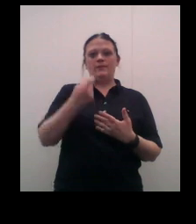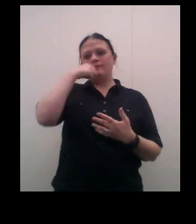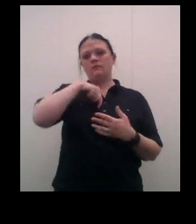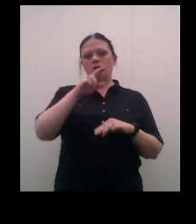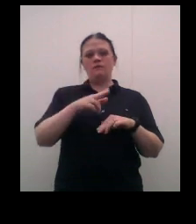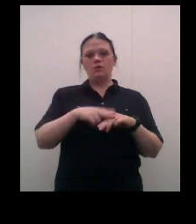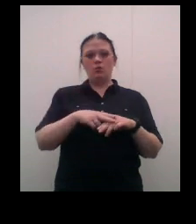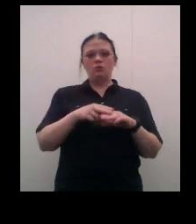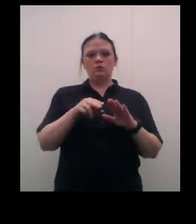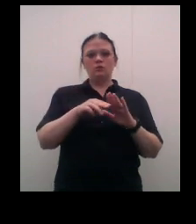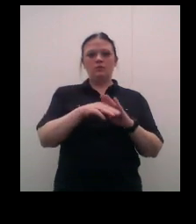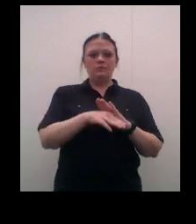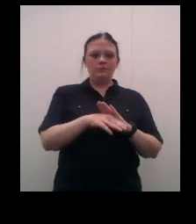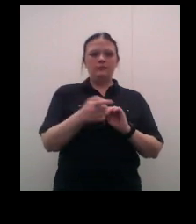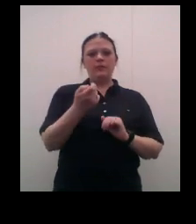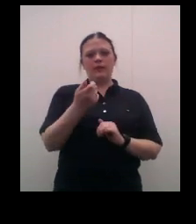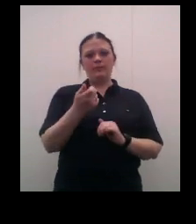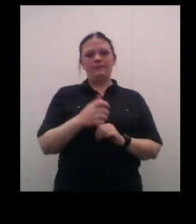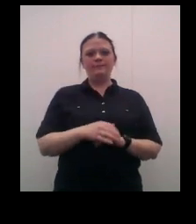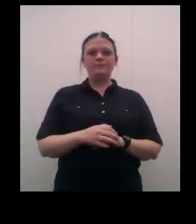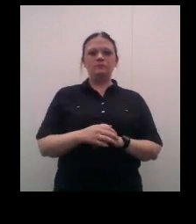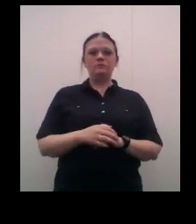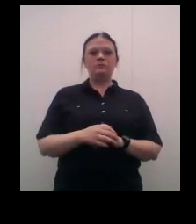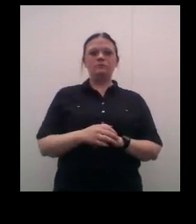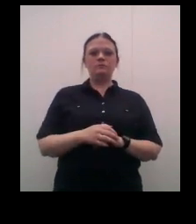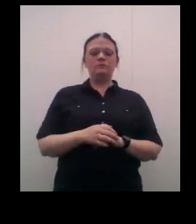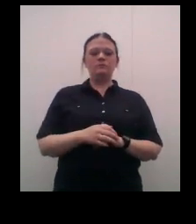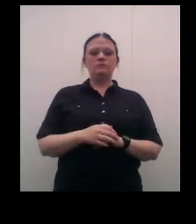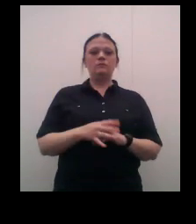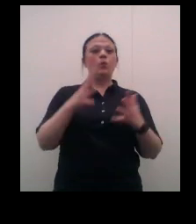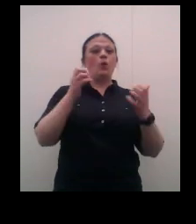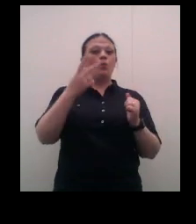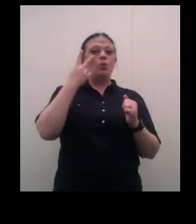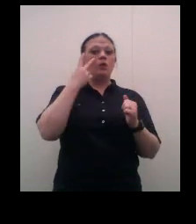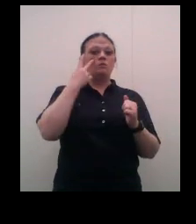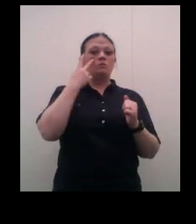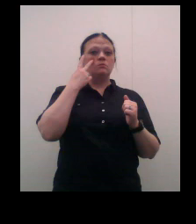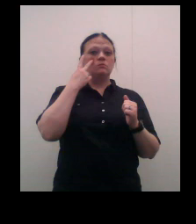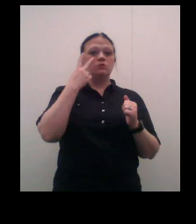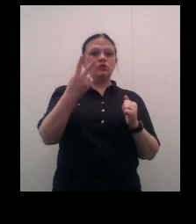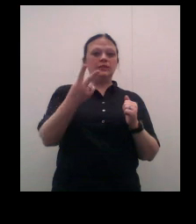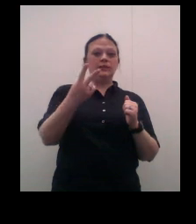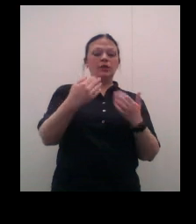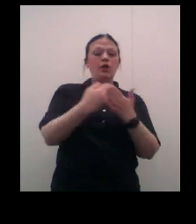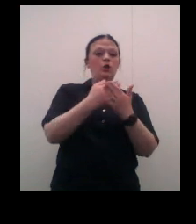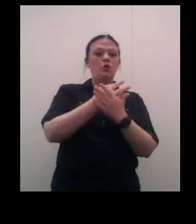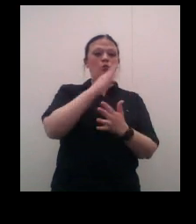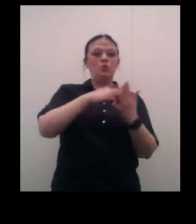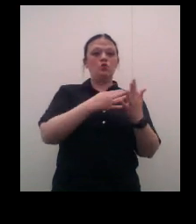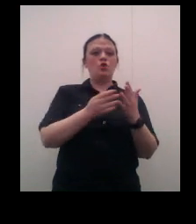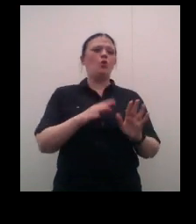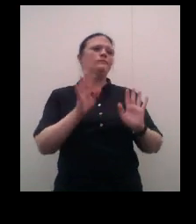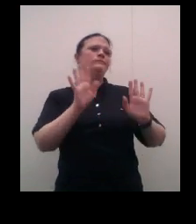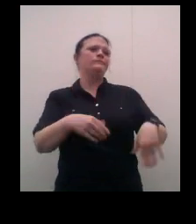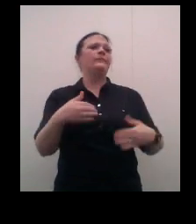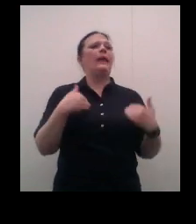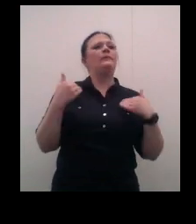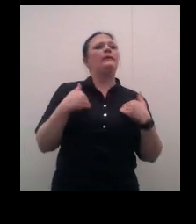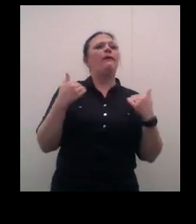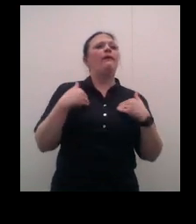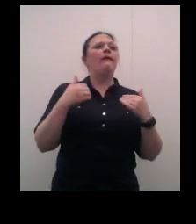course, are going down. I want to show you a chart we have not shown you. I think too many people are saying, hey, I'm young, I don't have to worry